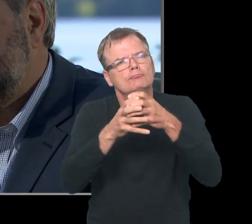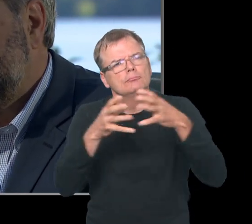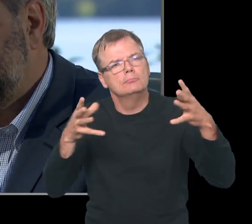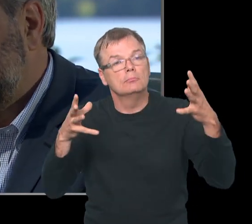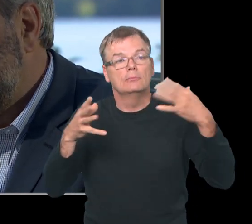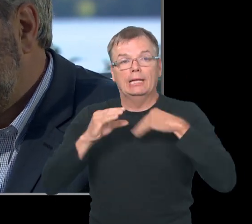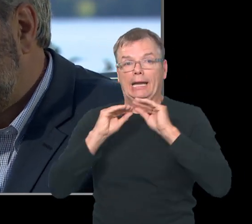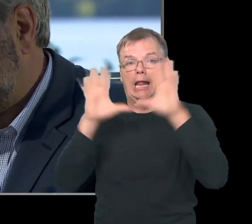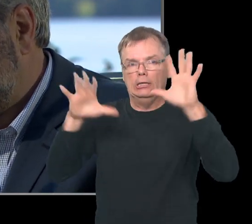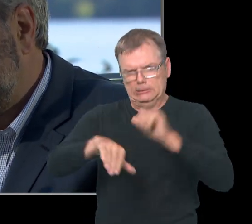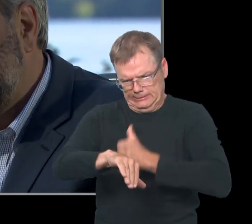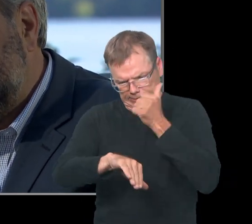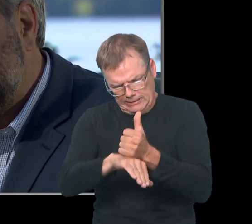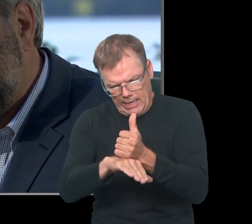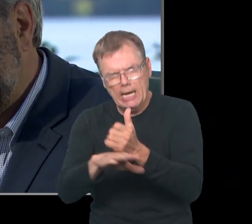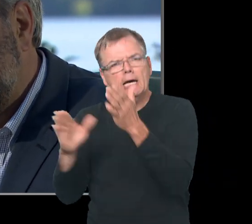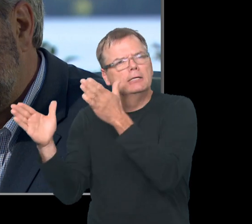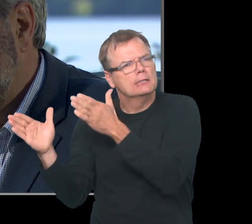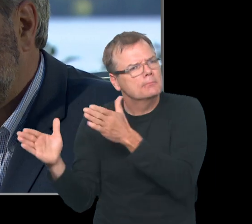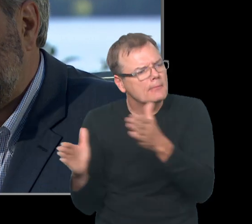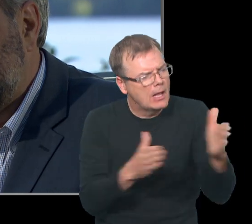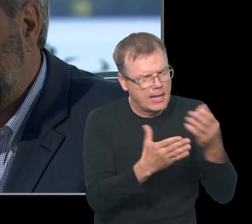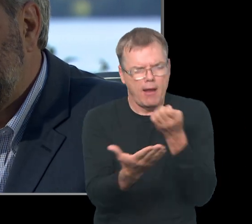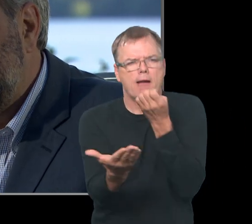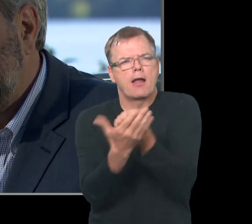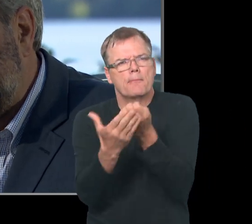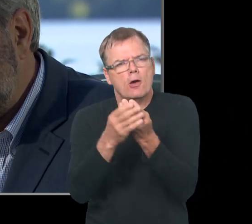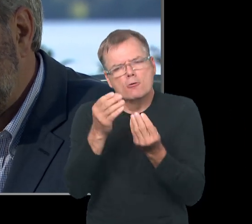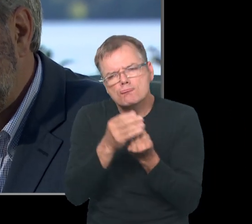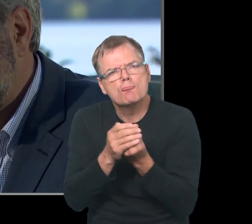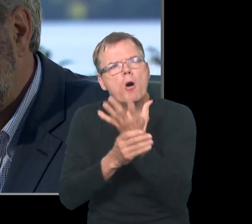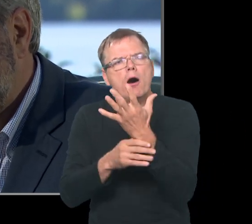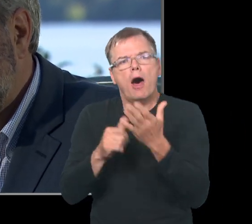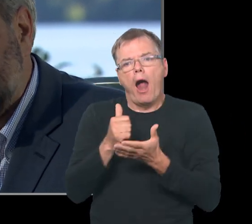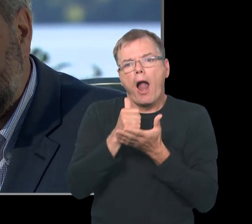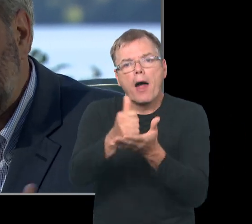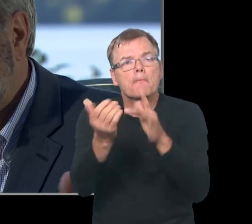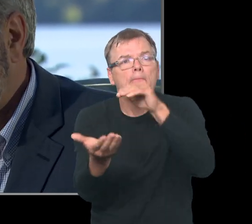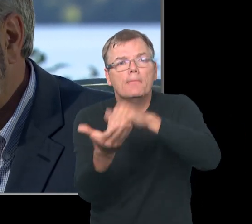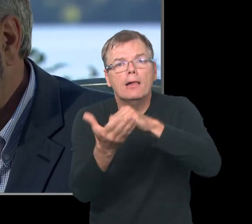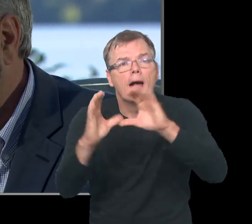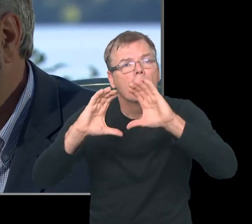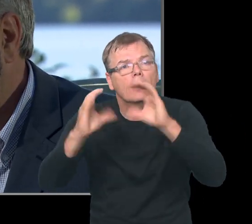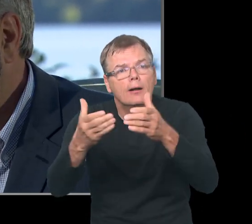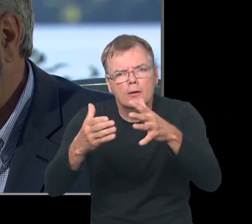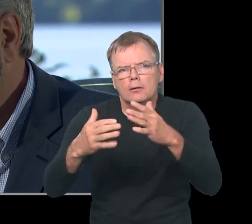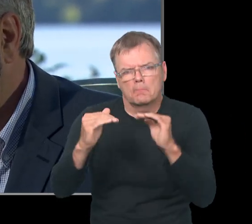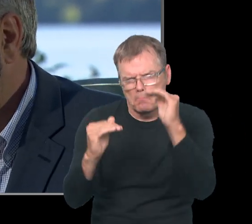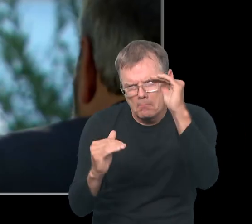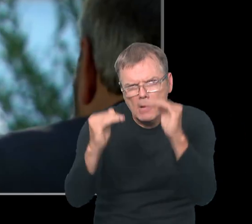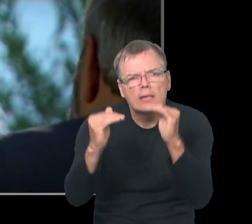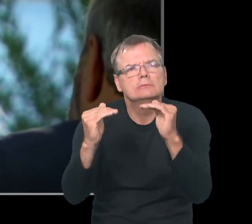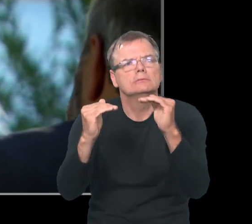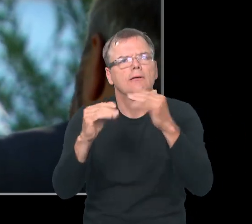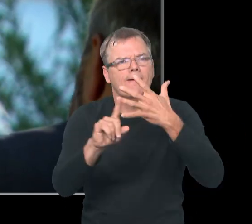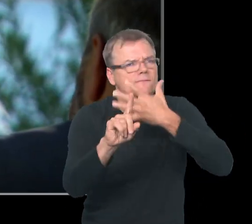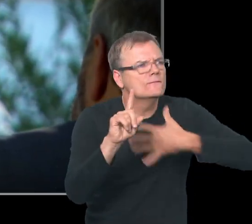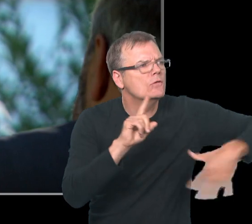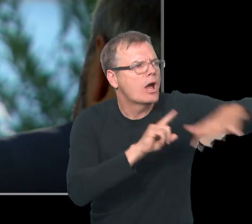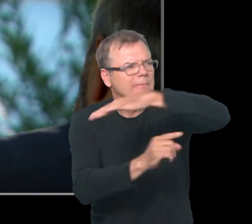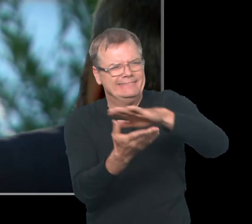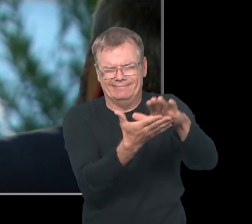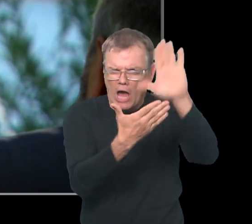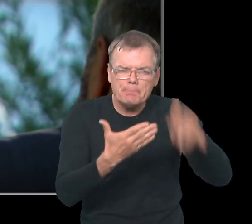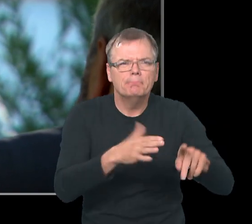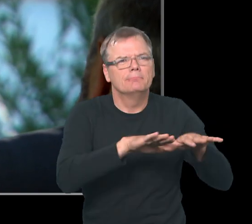in place a clear plan for economic growth, a clear plan to help the middle class, a clear plan to clean up the environment. So we're going to change the way things